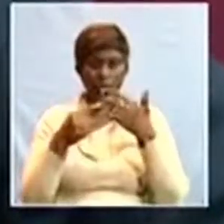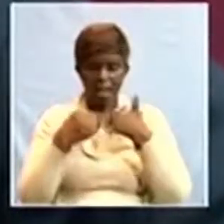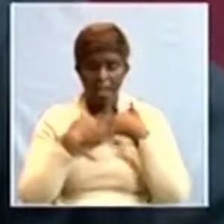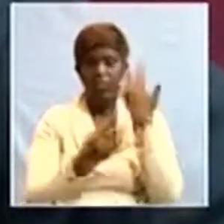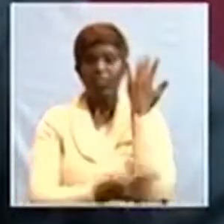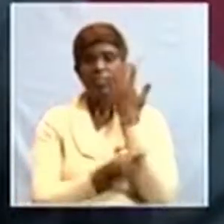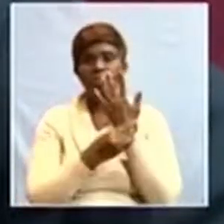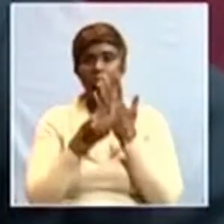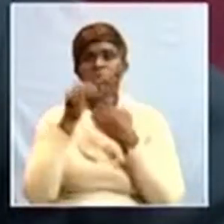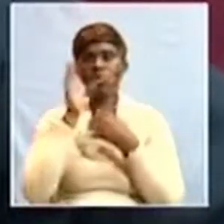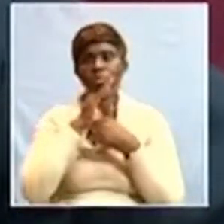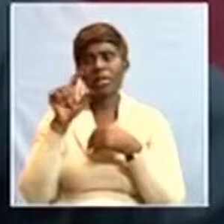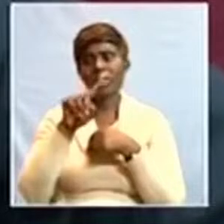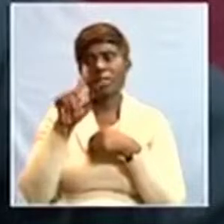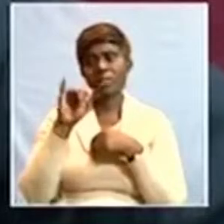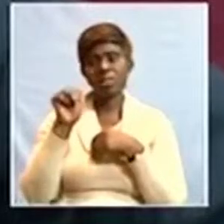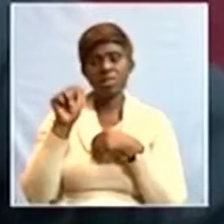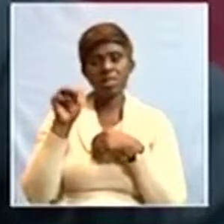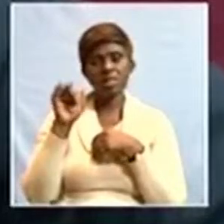developed between ZMIS